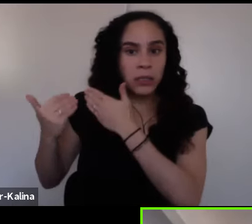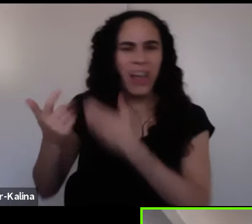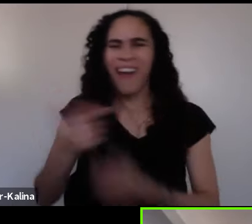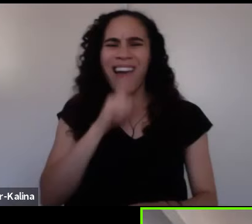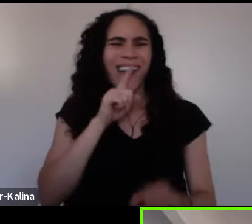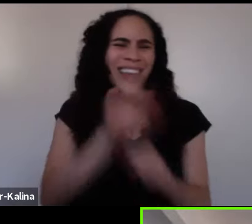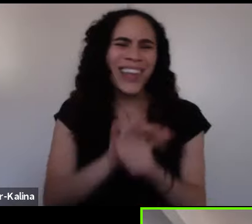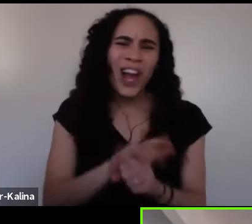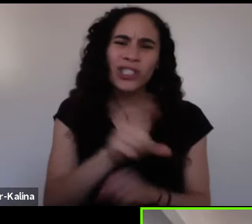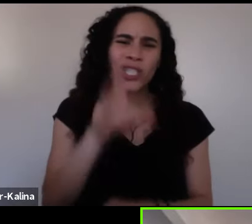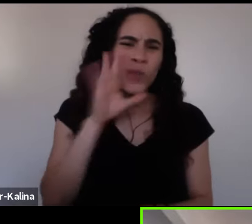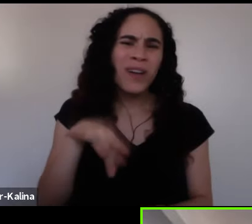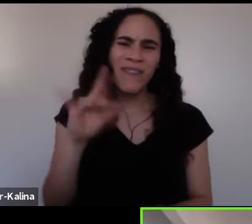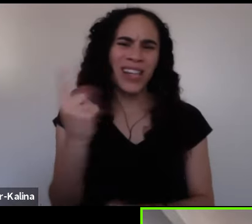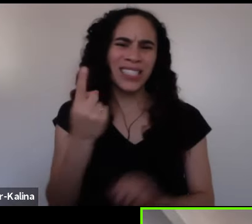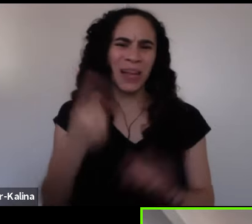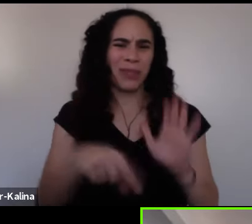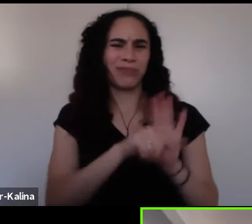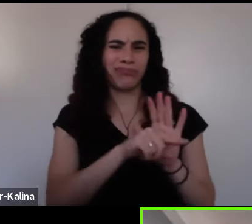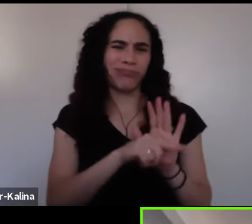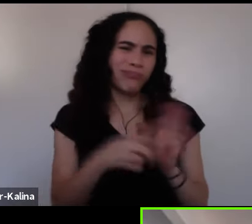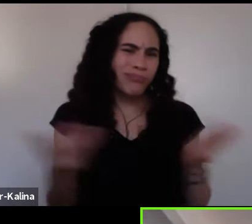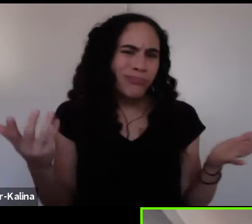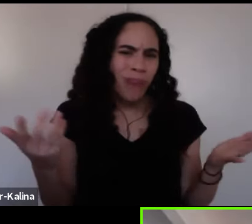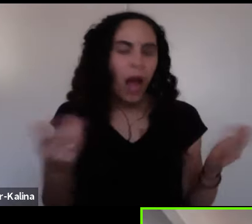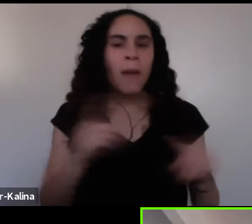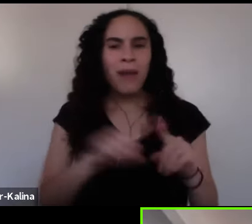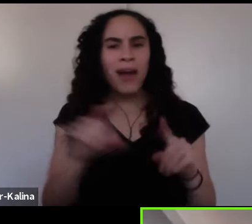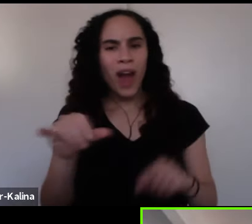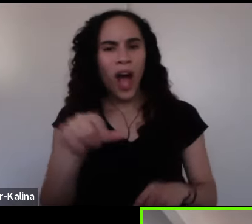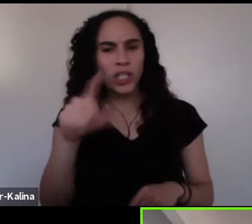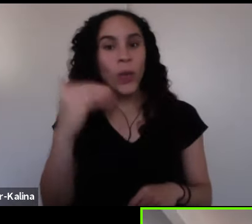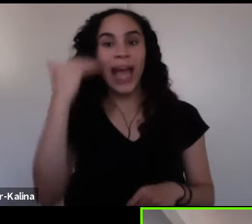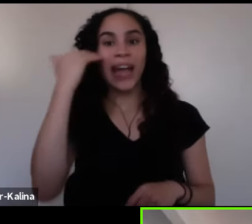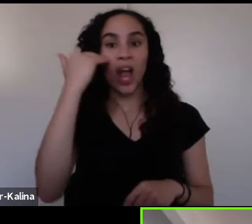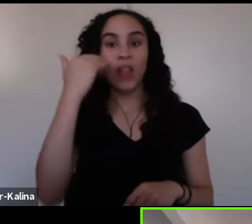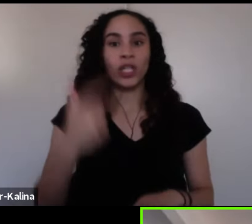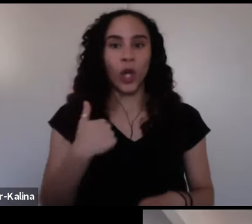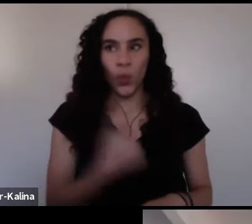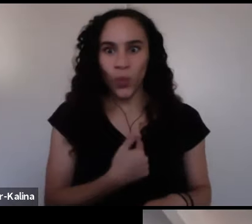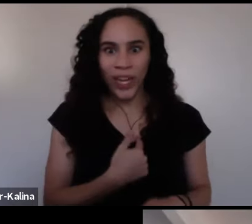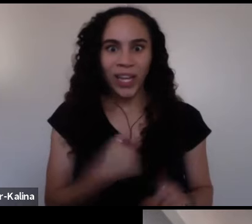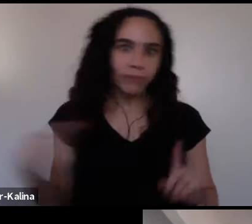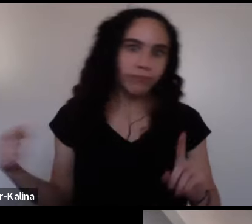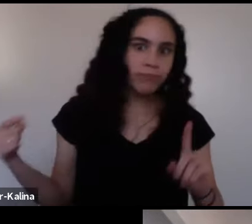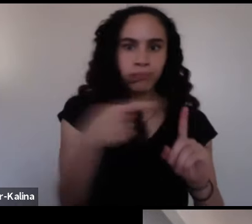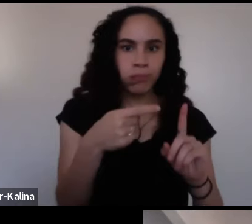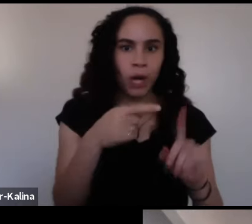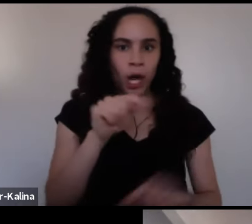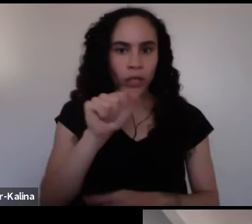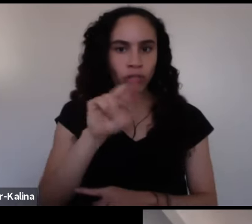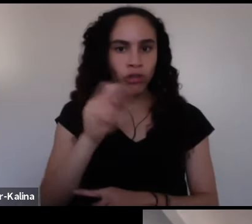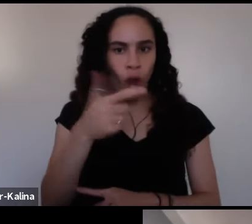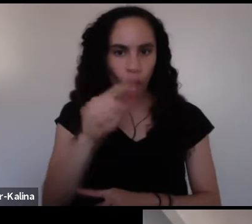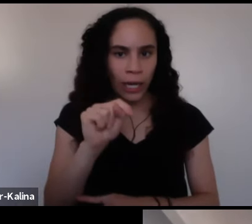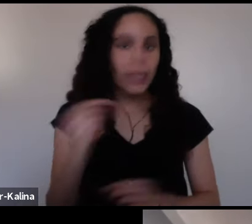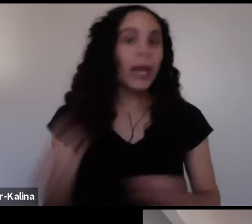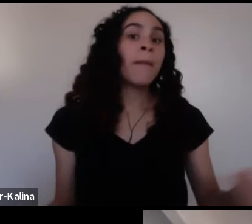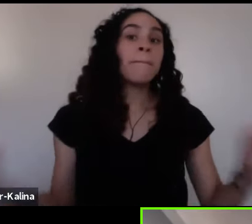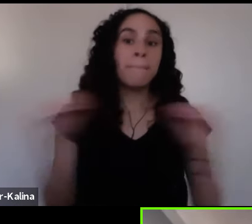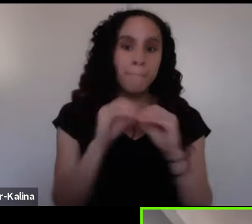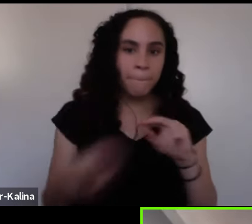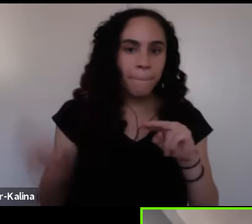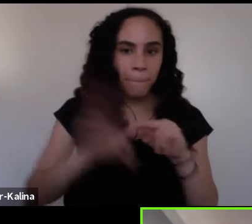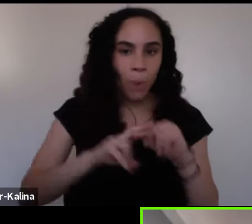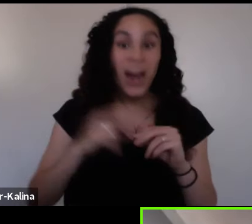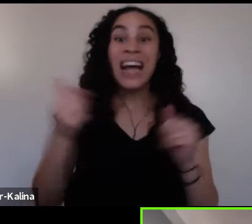that, right? And then you also have to acknowledge the fact that we're targeted more. We're targeted more. Same stuff that I did and